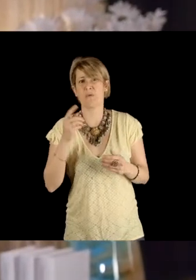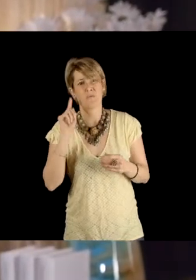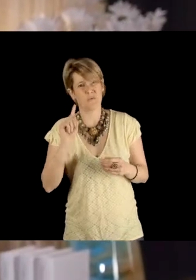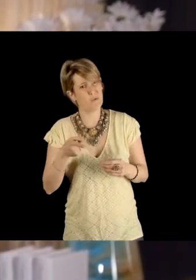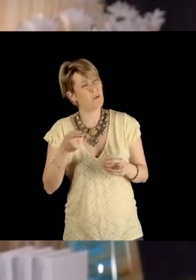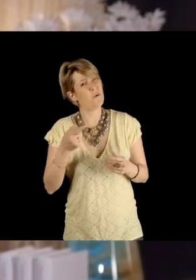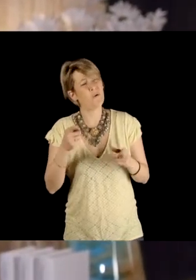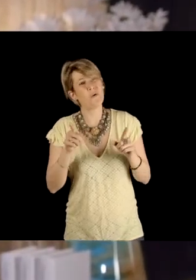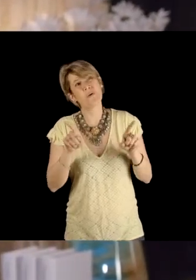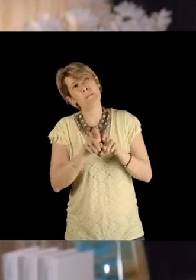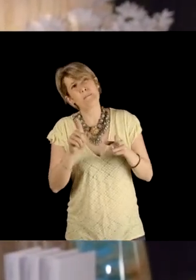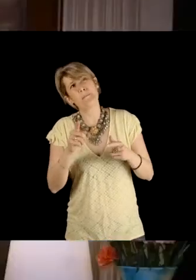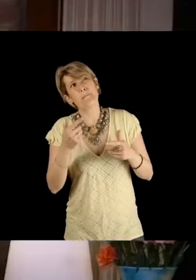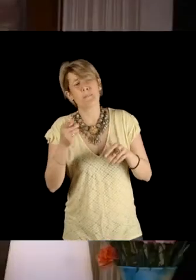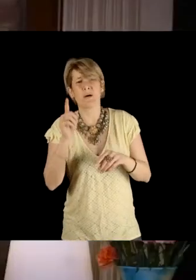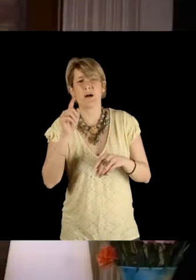source of light.